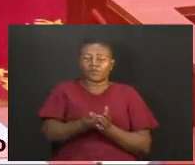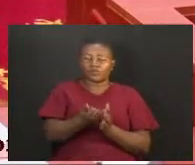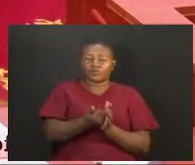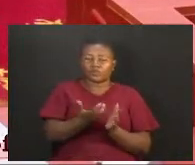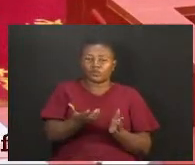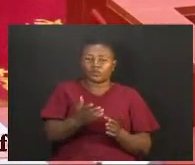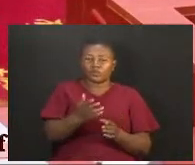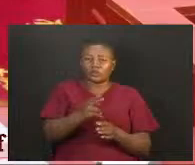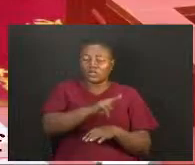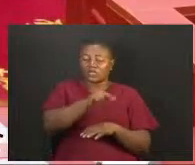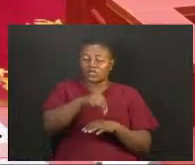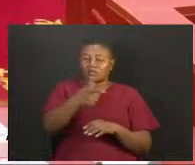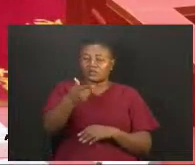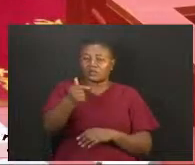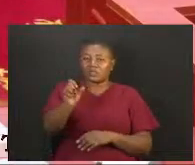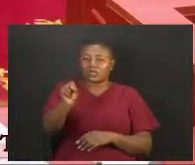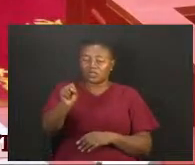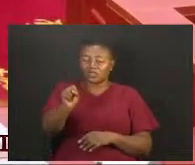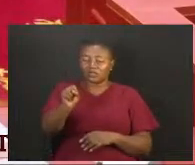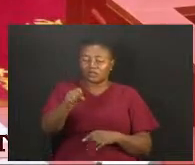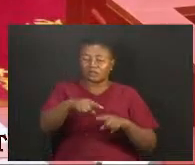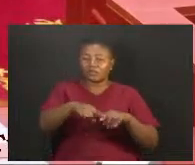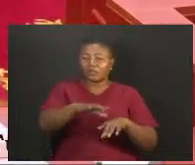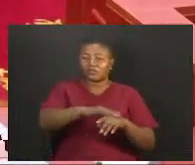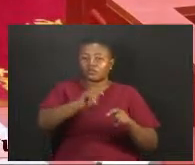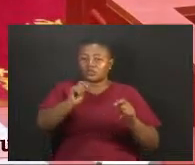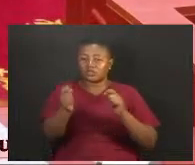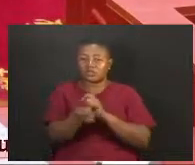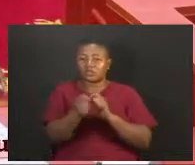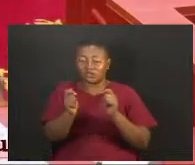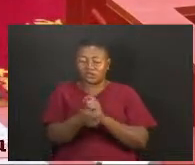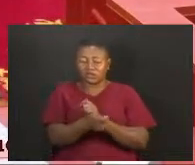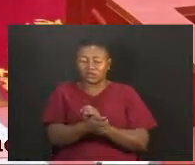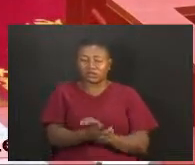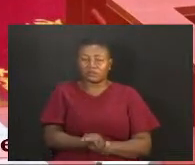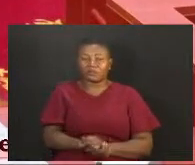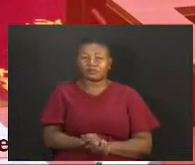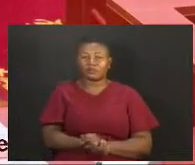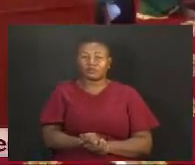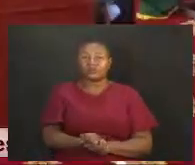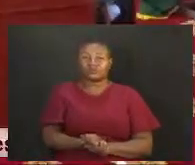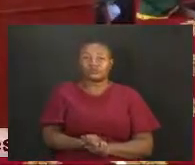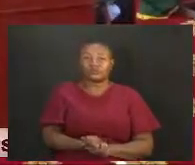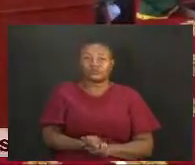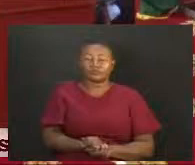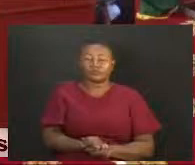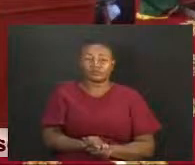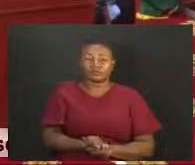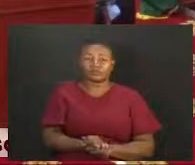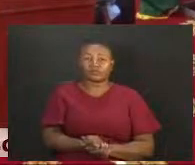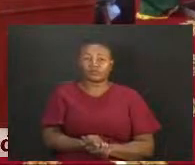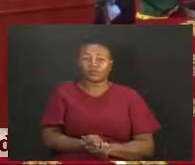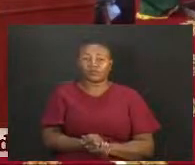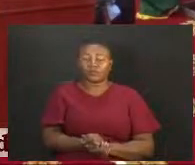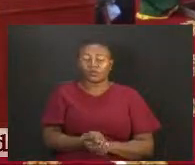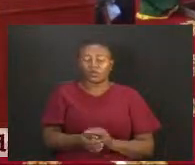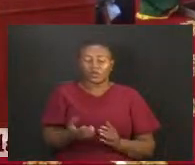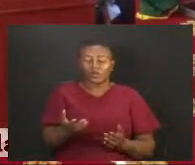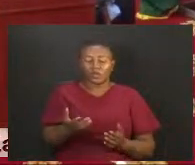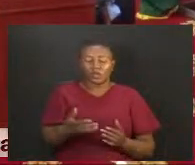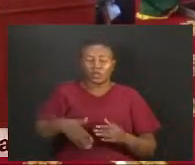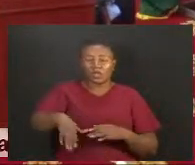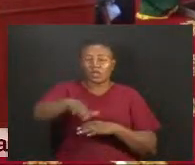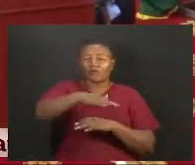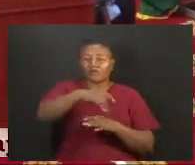as well as the changes in the supply mix. Mr. Speaker, the subsidy on weighted average cost of gas